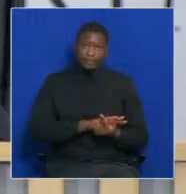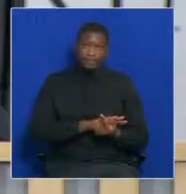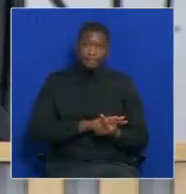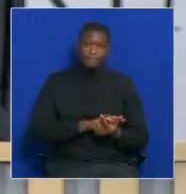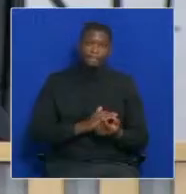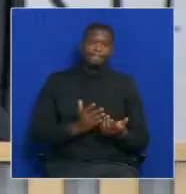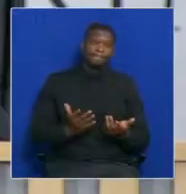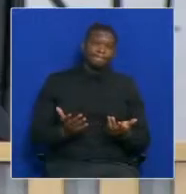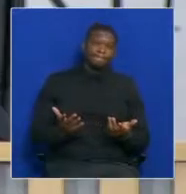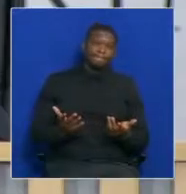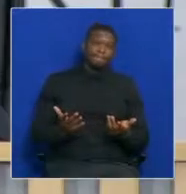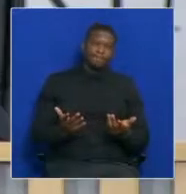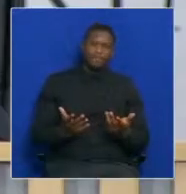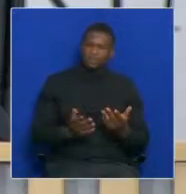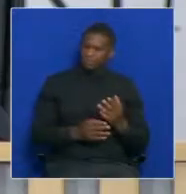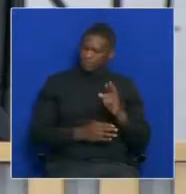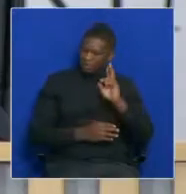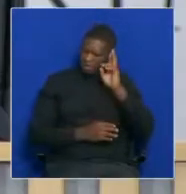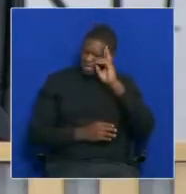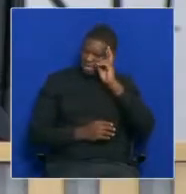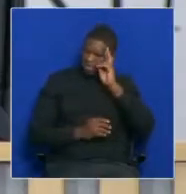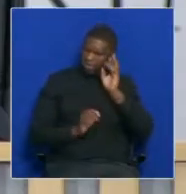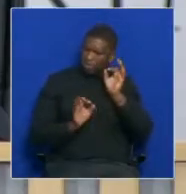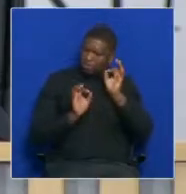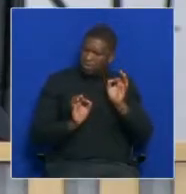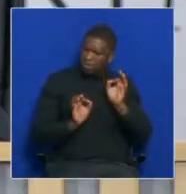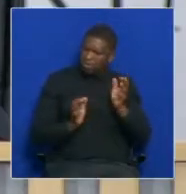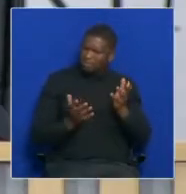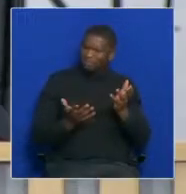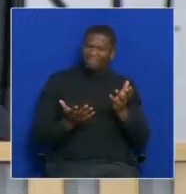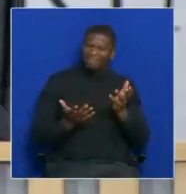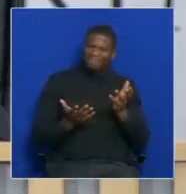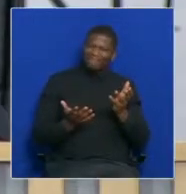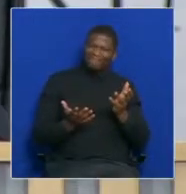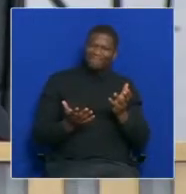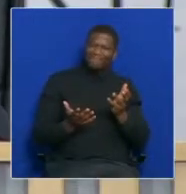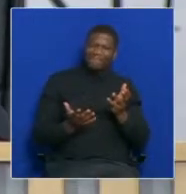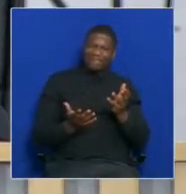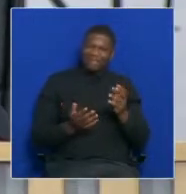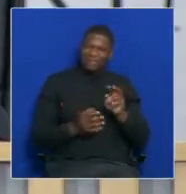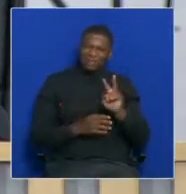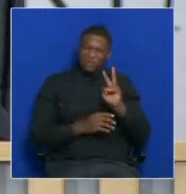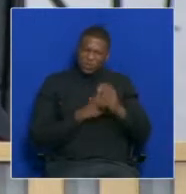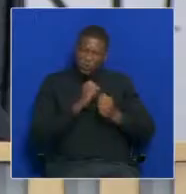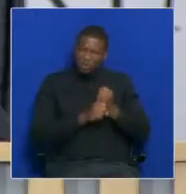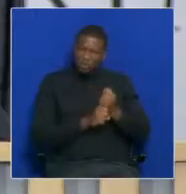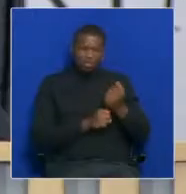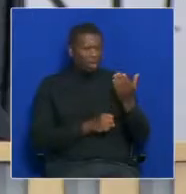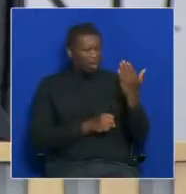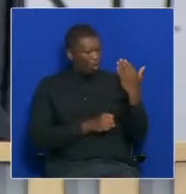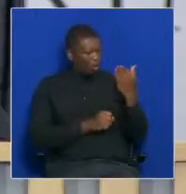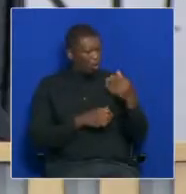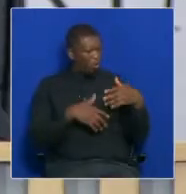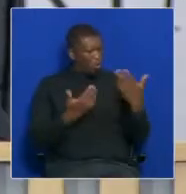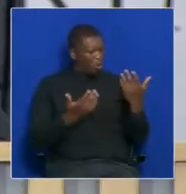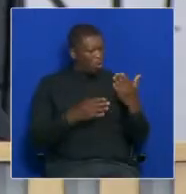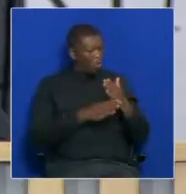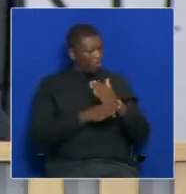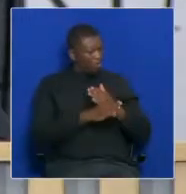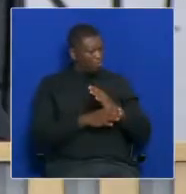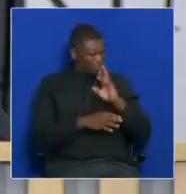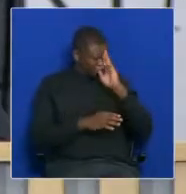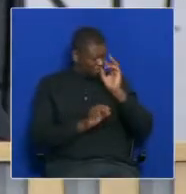I just can't remember exactly when, it might have been 2 years or so earlier, where she called me into a meeting